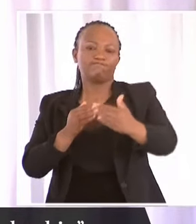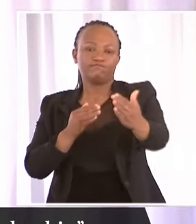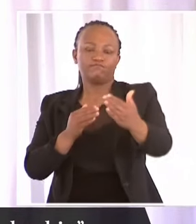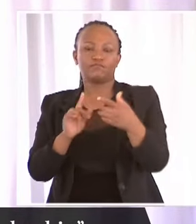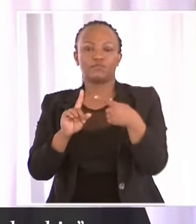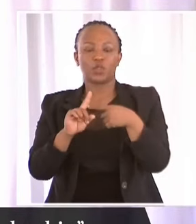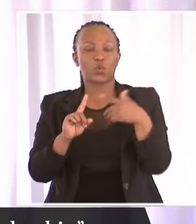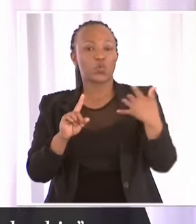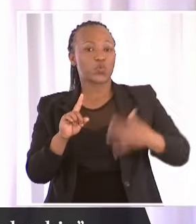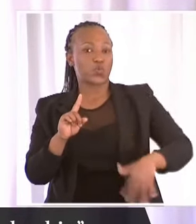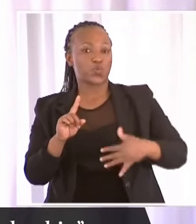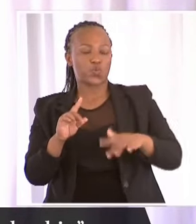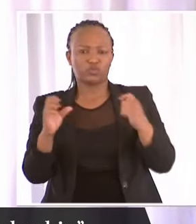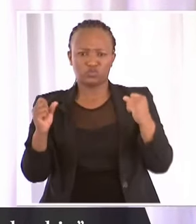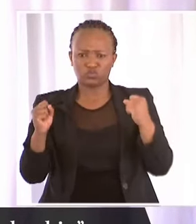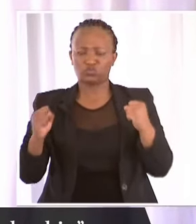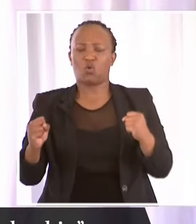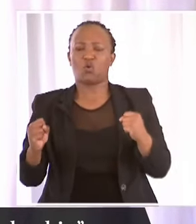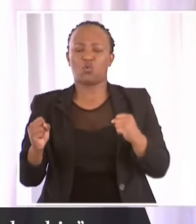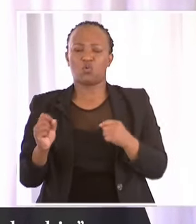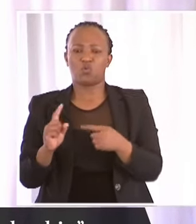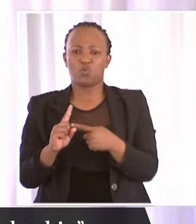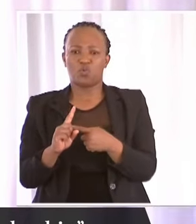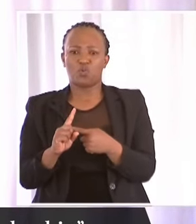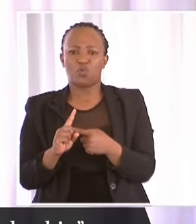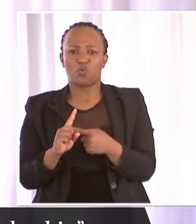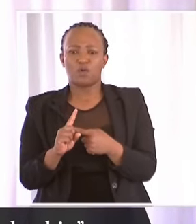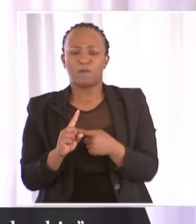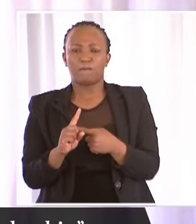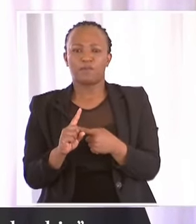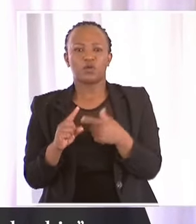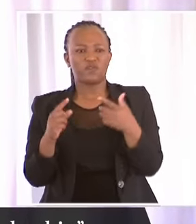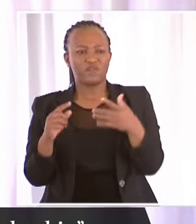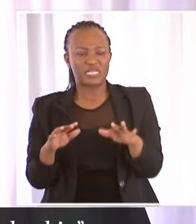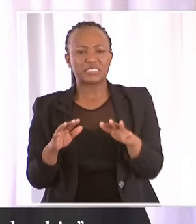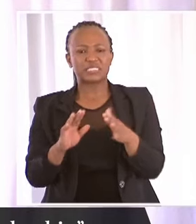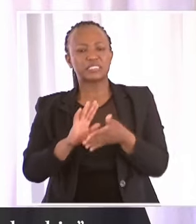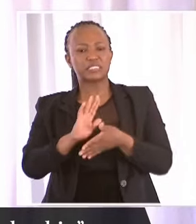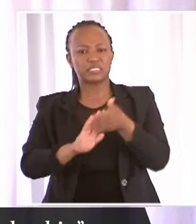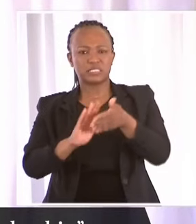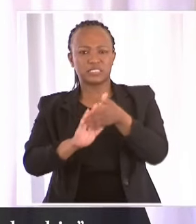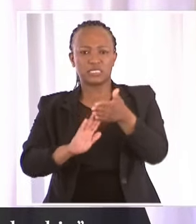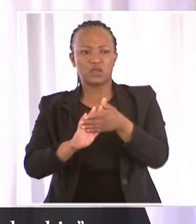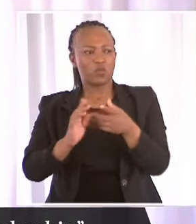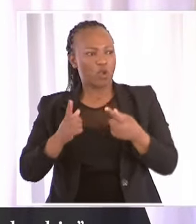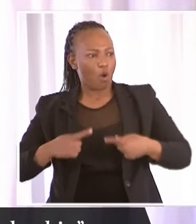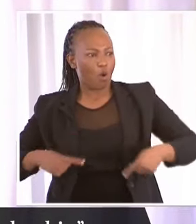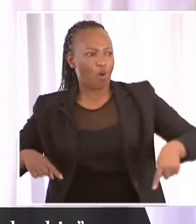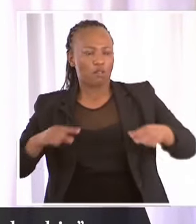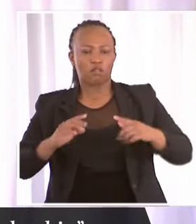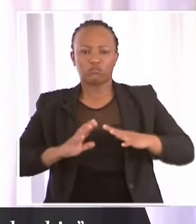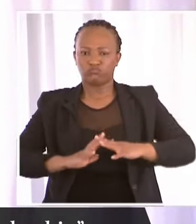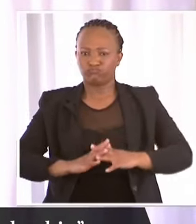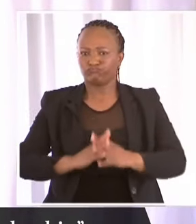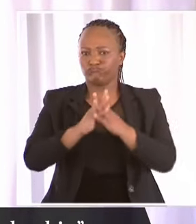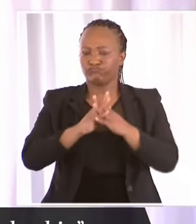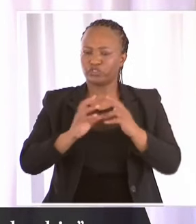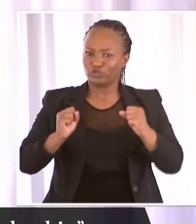were once the strong roots that really held us together, and firmly